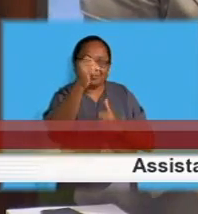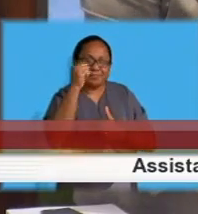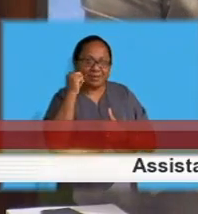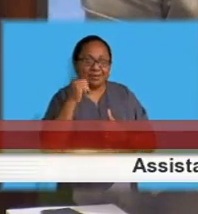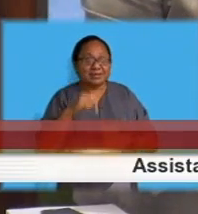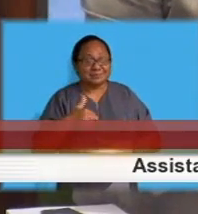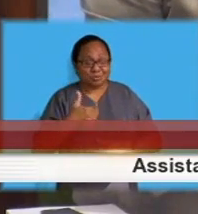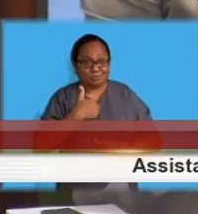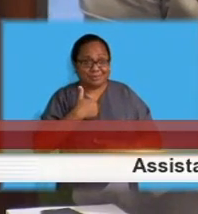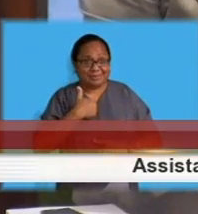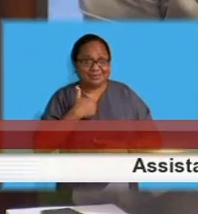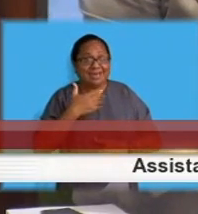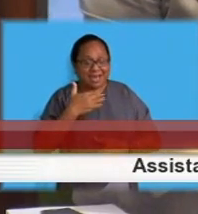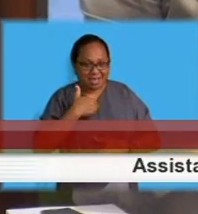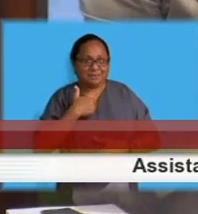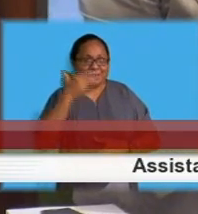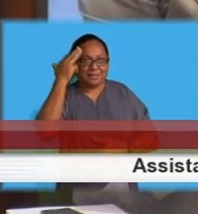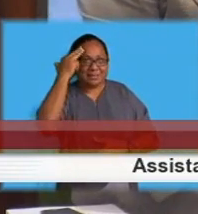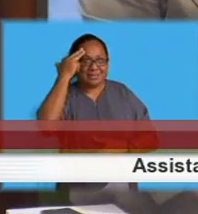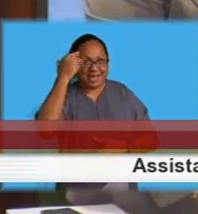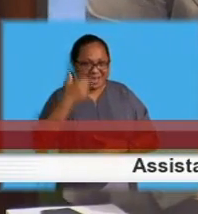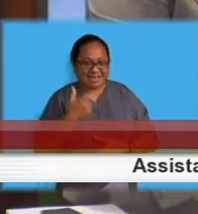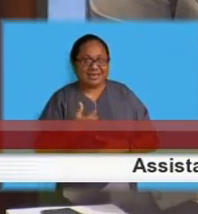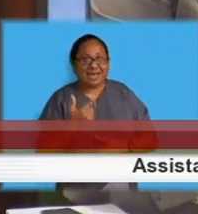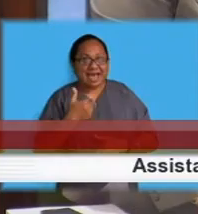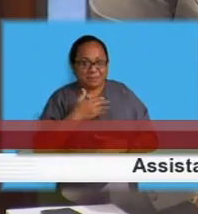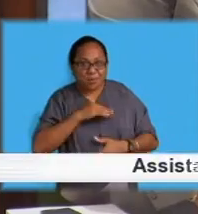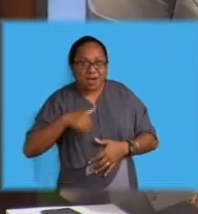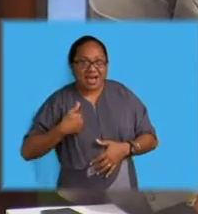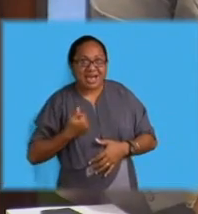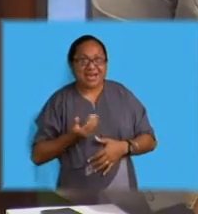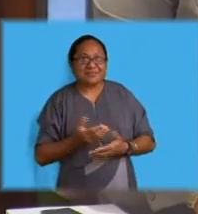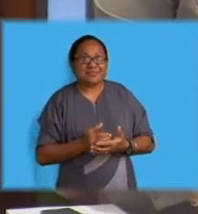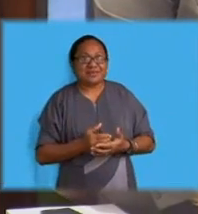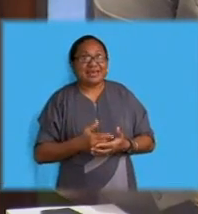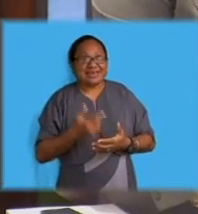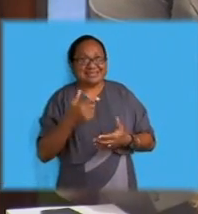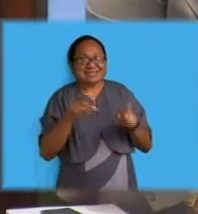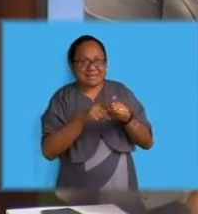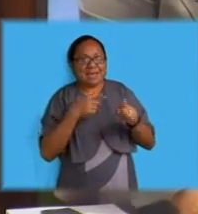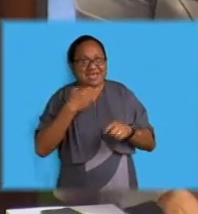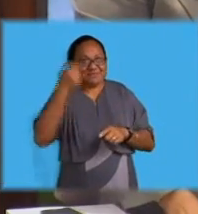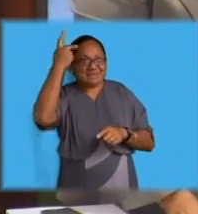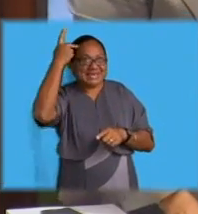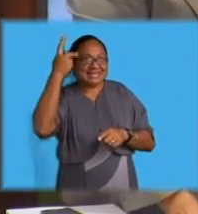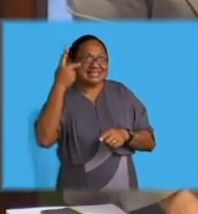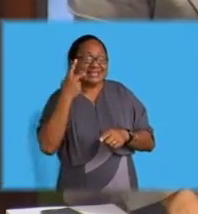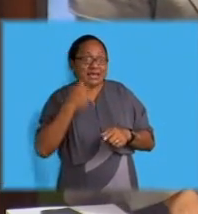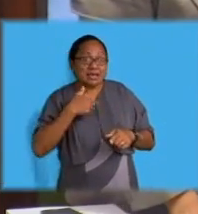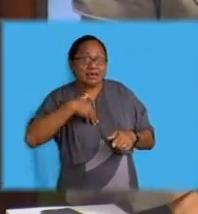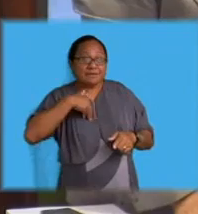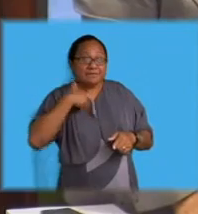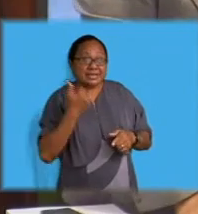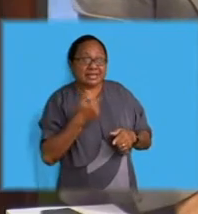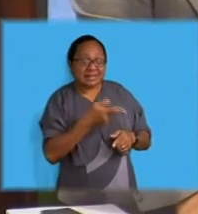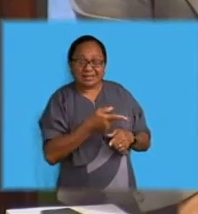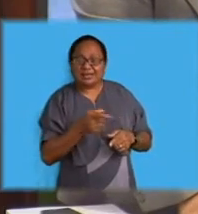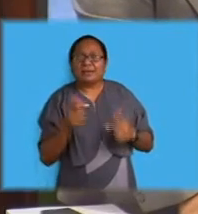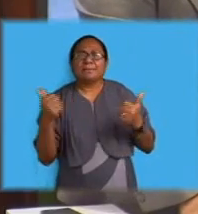mother, a wife, a daughter, Madam Speaker, I feel the amendment will bring about a sigh of